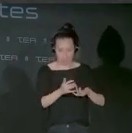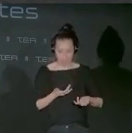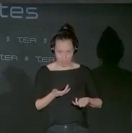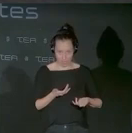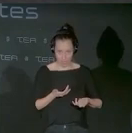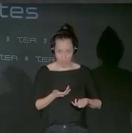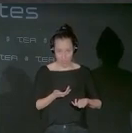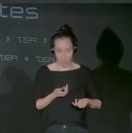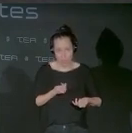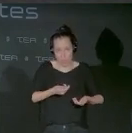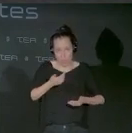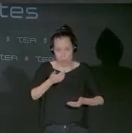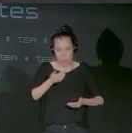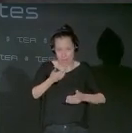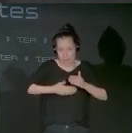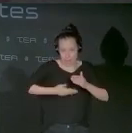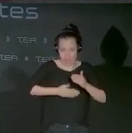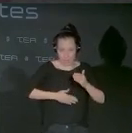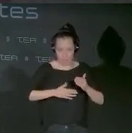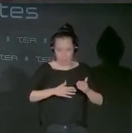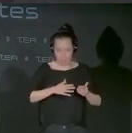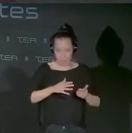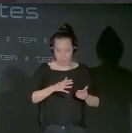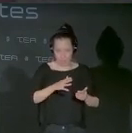apparently I kicked you. If I write that, I kick you.